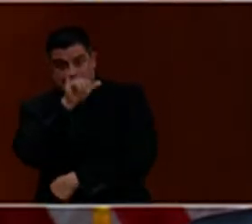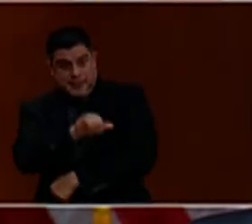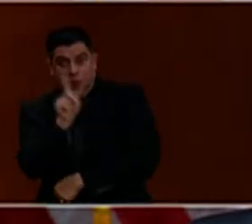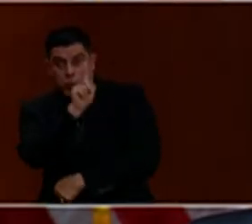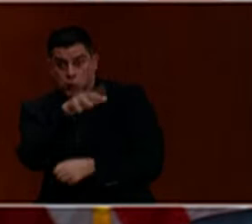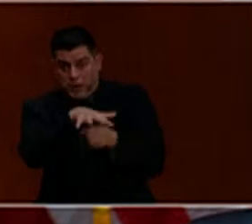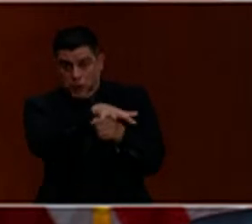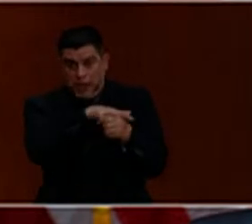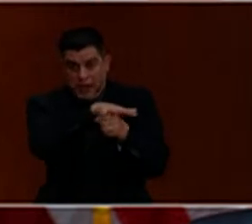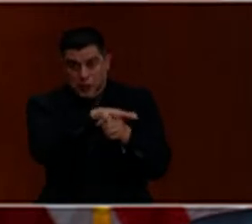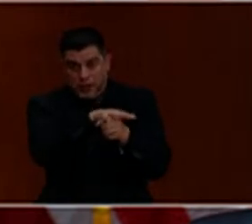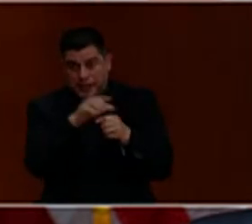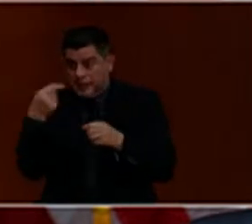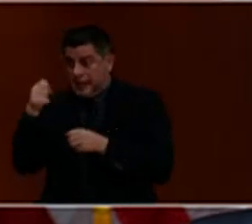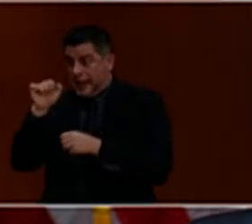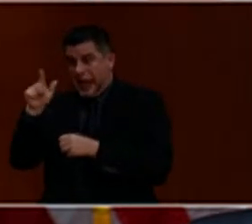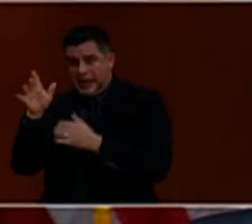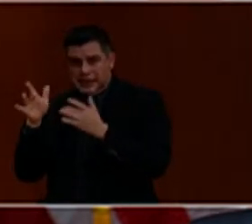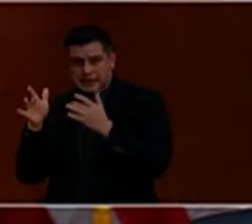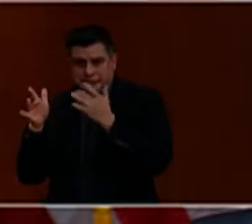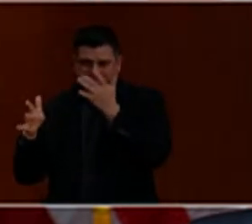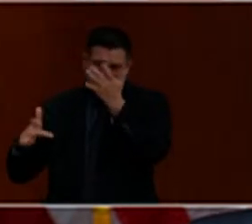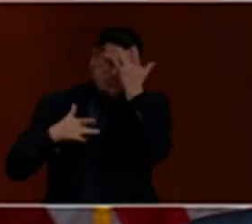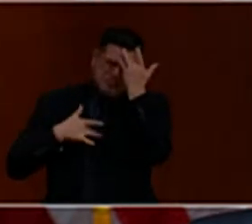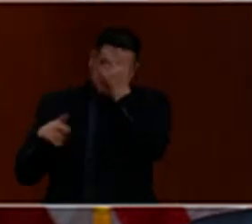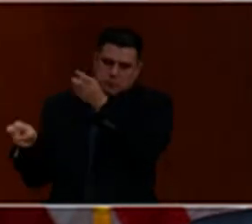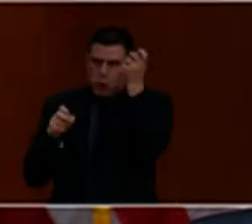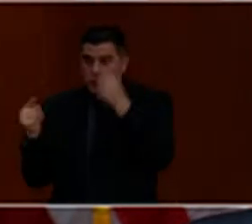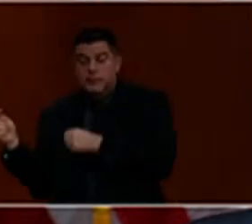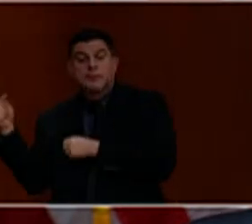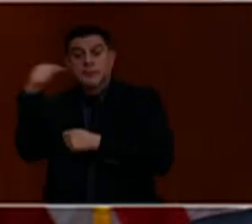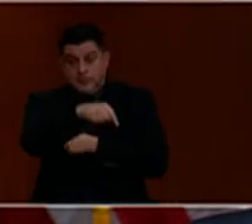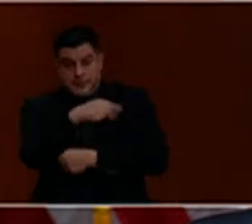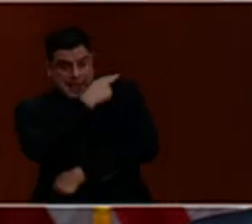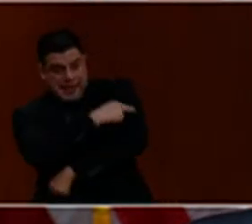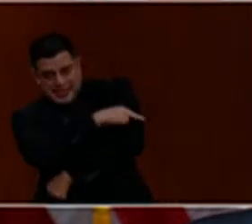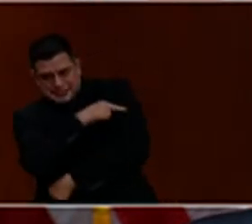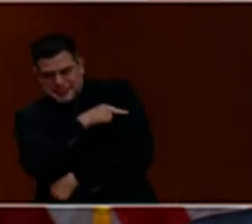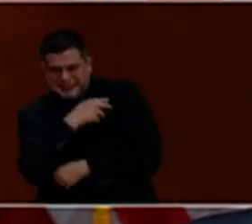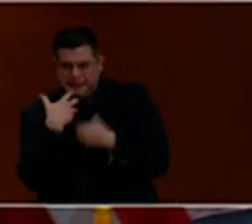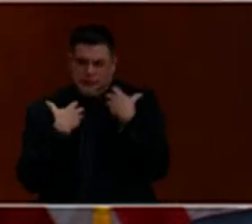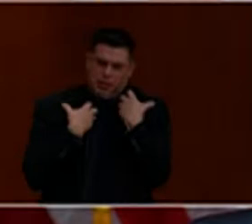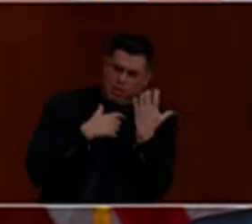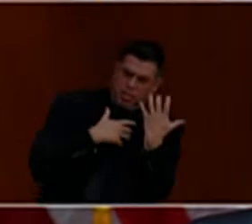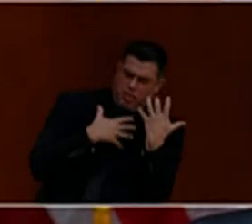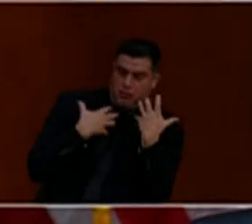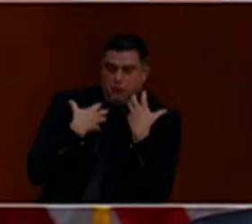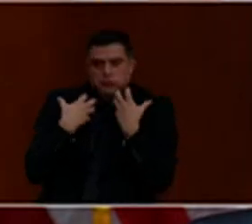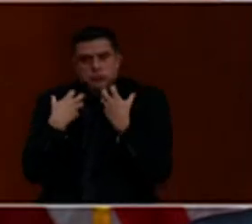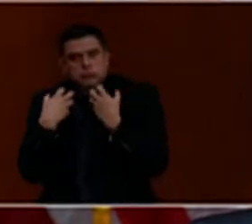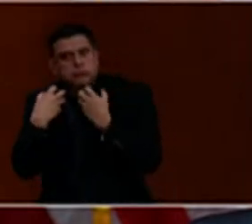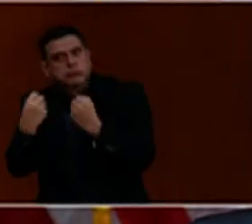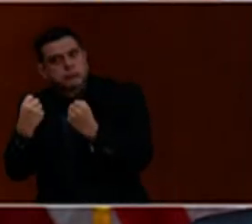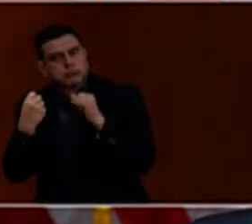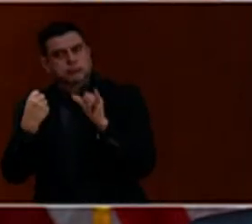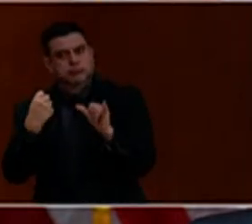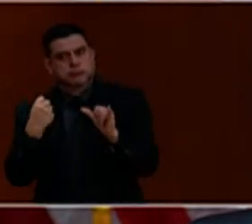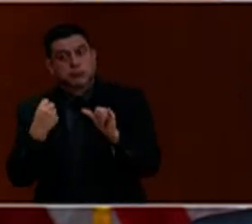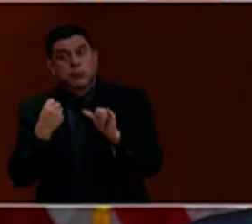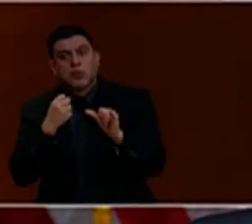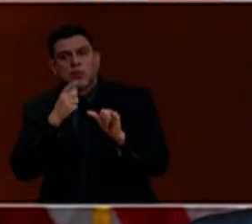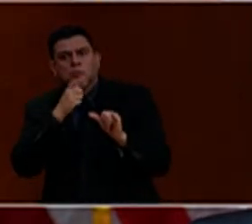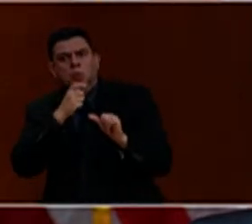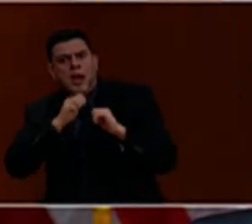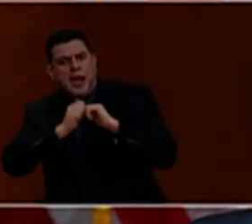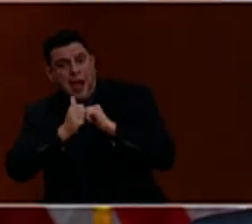is expiring. It shows how folks, in this case a family, a son-in-law, can help potentially save somebody's